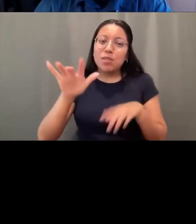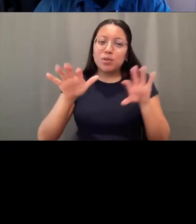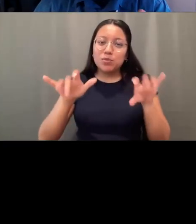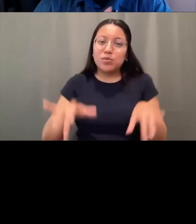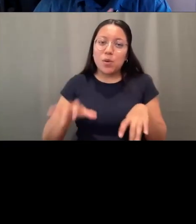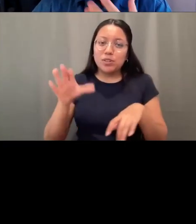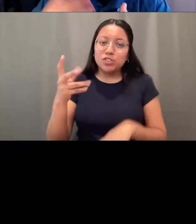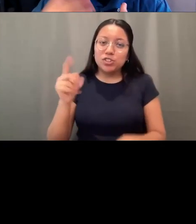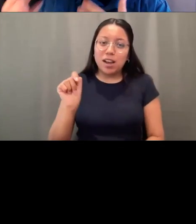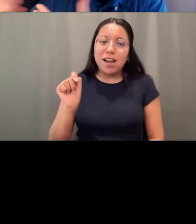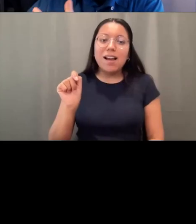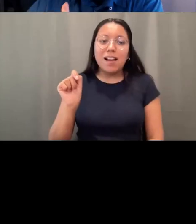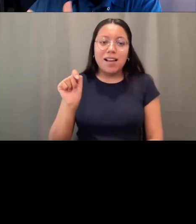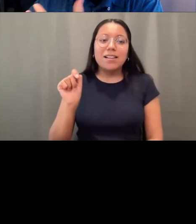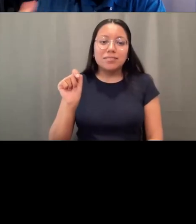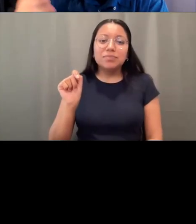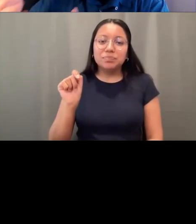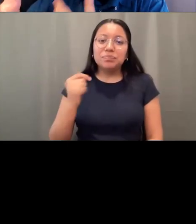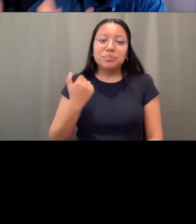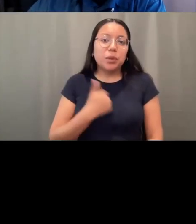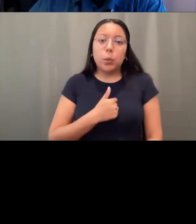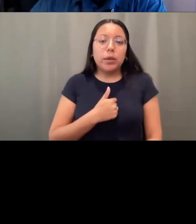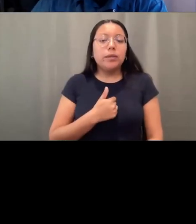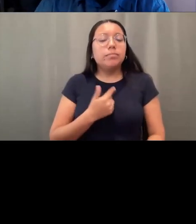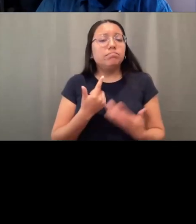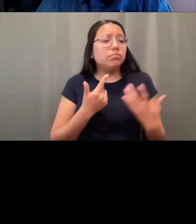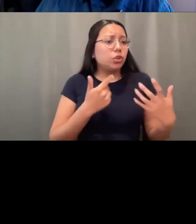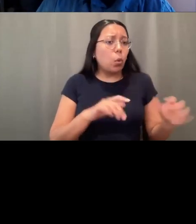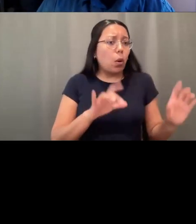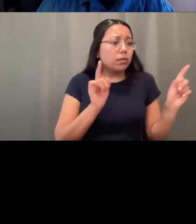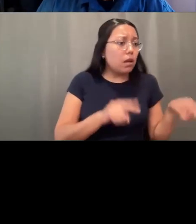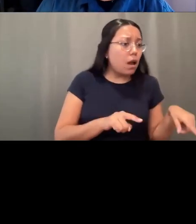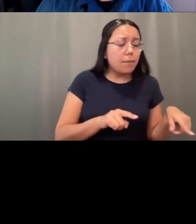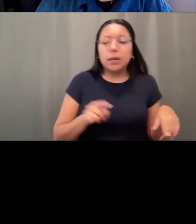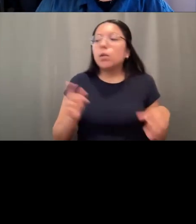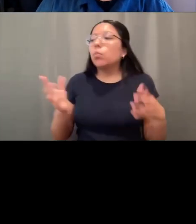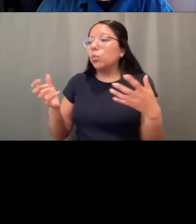are things that, this is what we don't want to have happen, this is what we do want to have happen